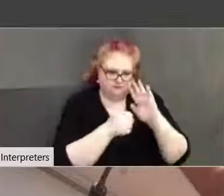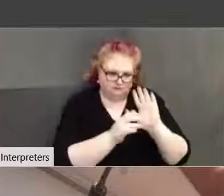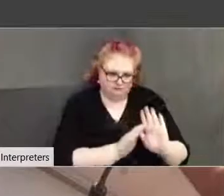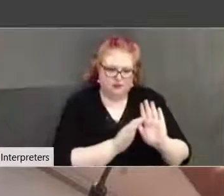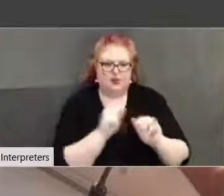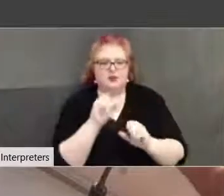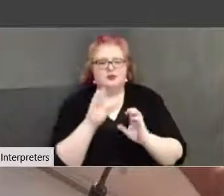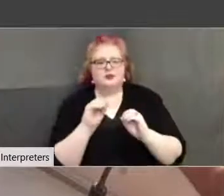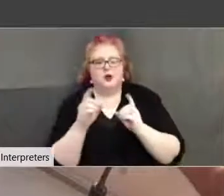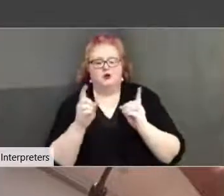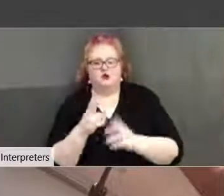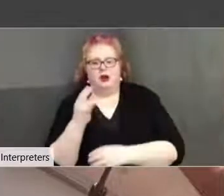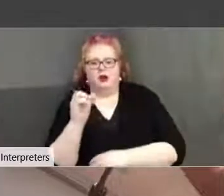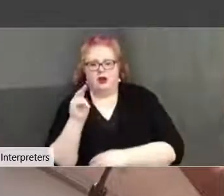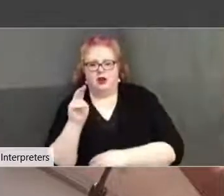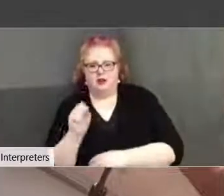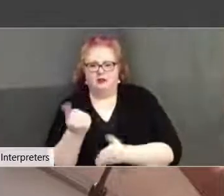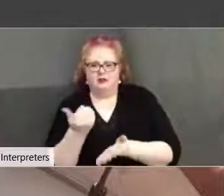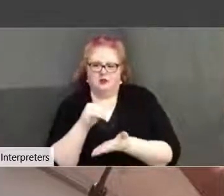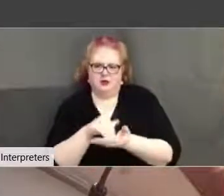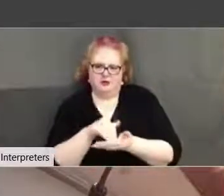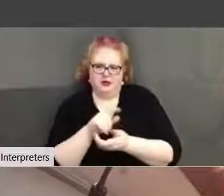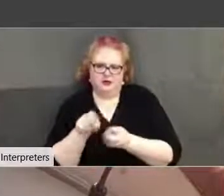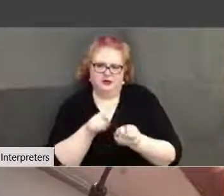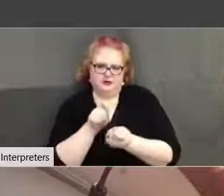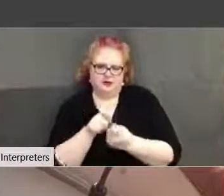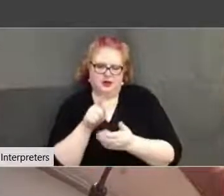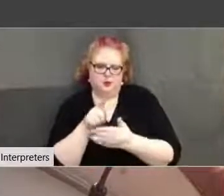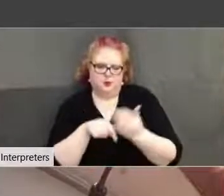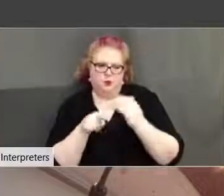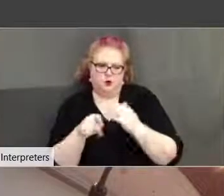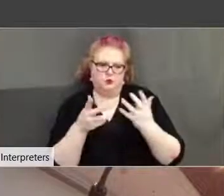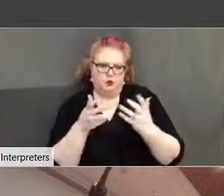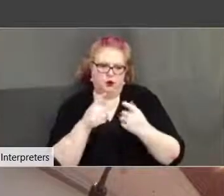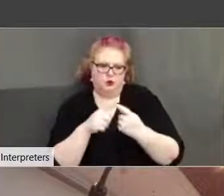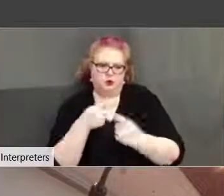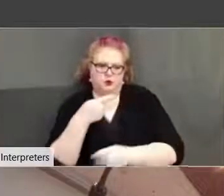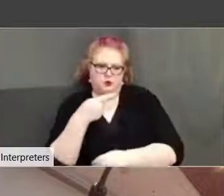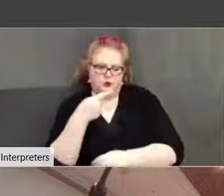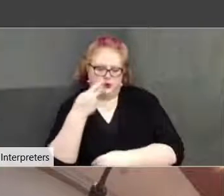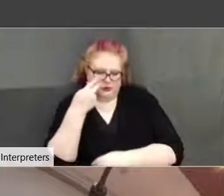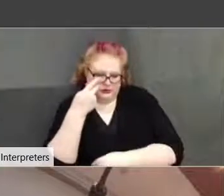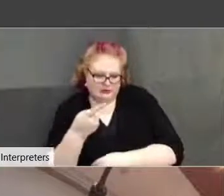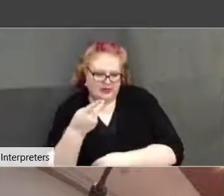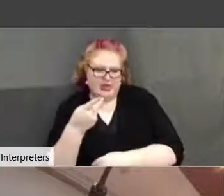to see pending proprietary information.